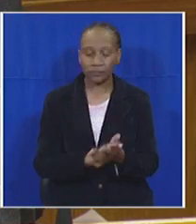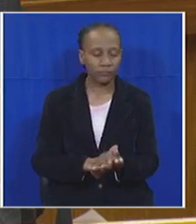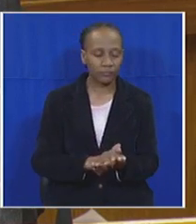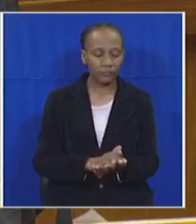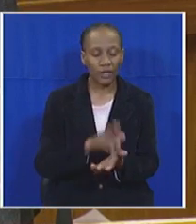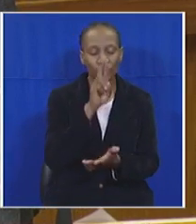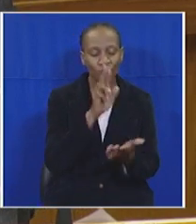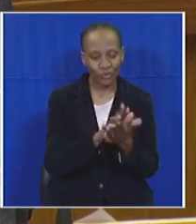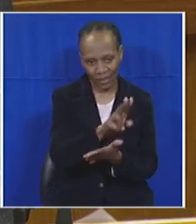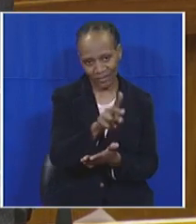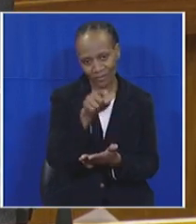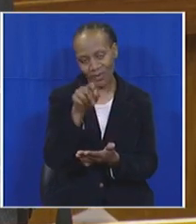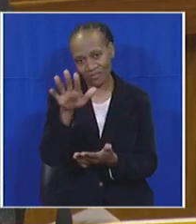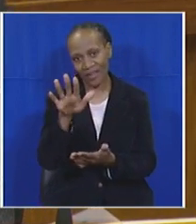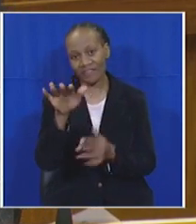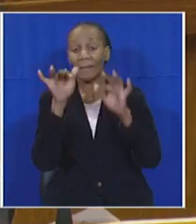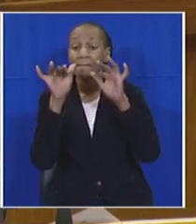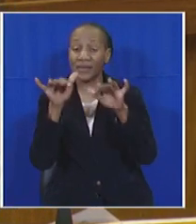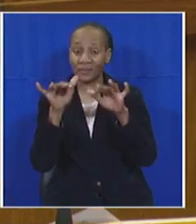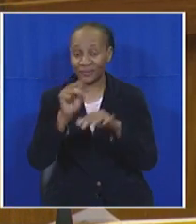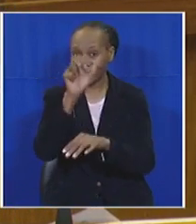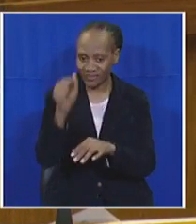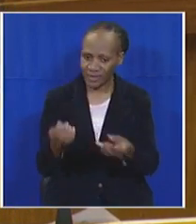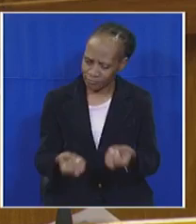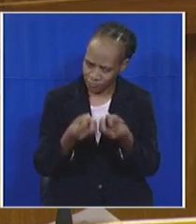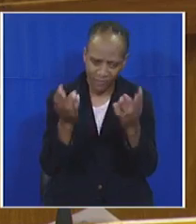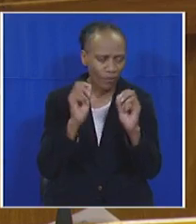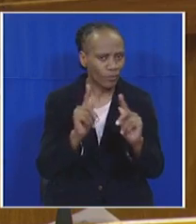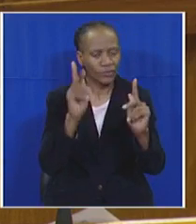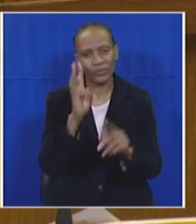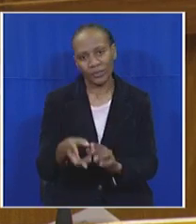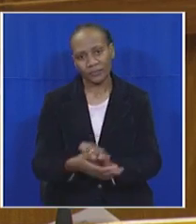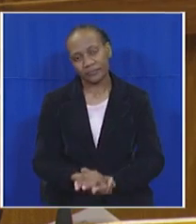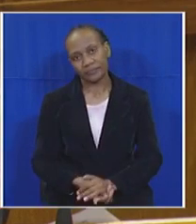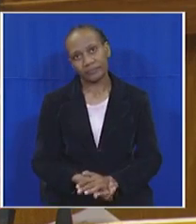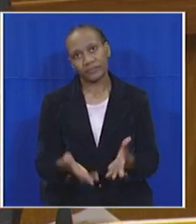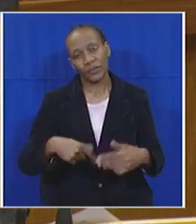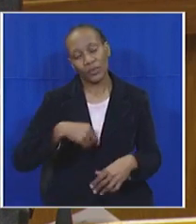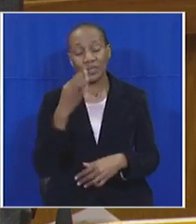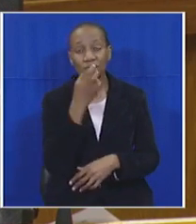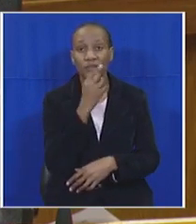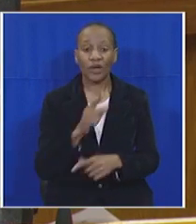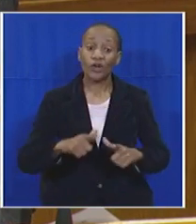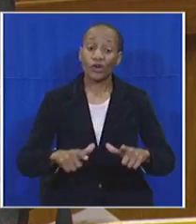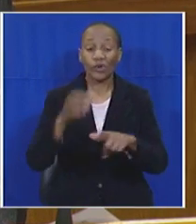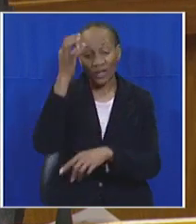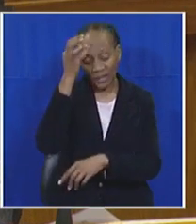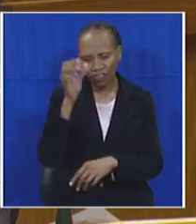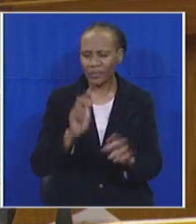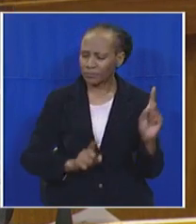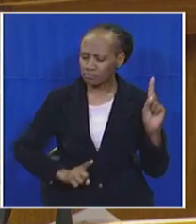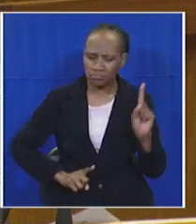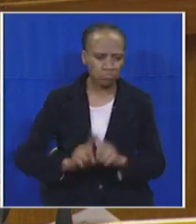12.5 million South African as we speak today. What this says, Chair, is that the local government has been